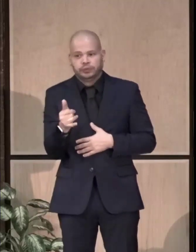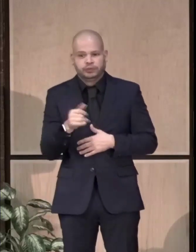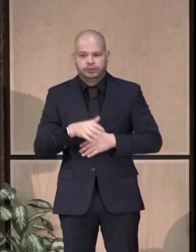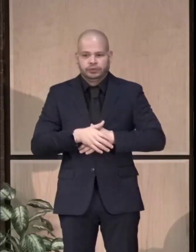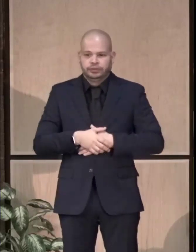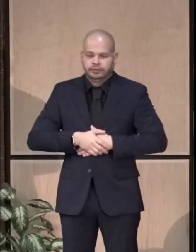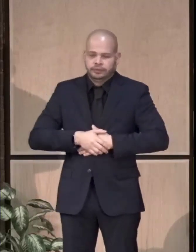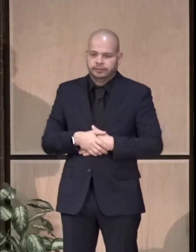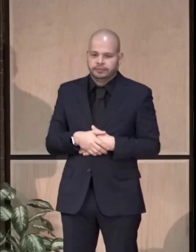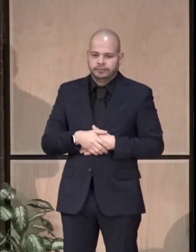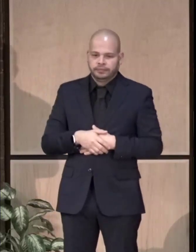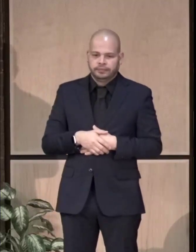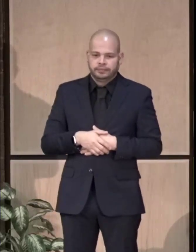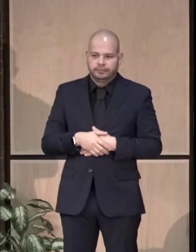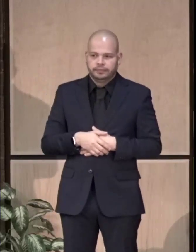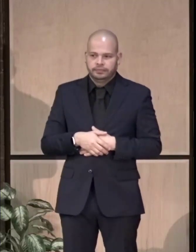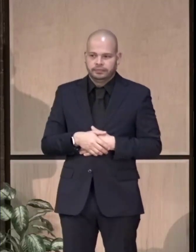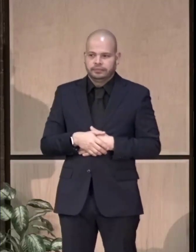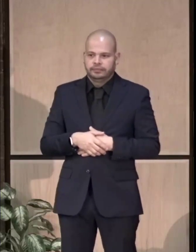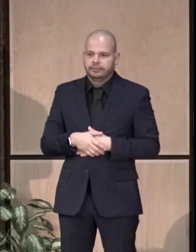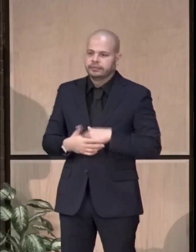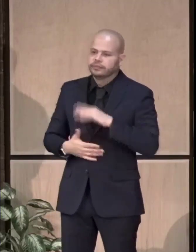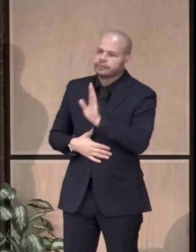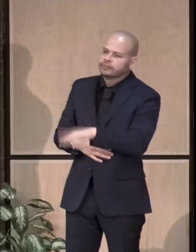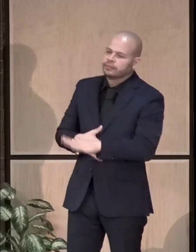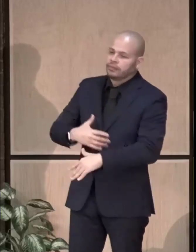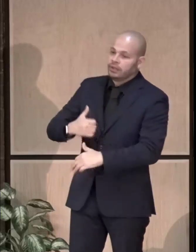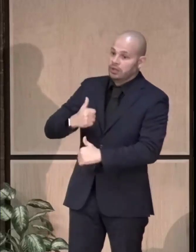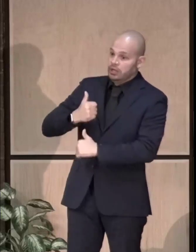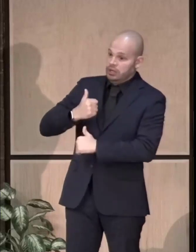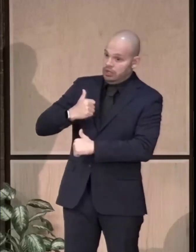Now, the Army made a timeline